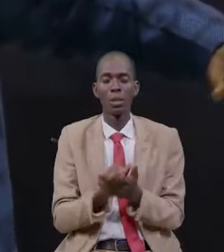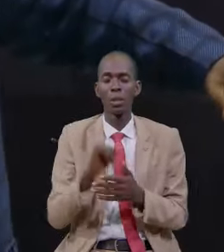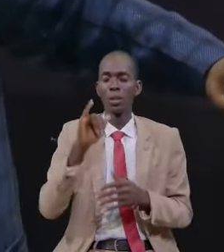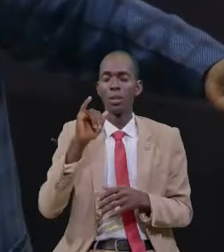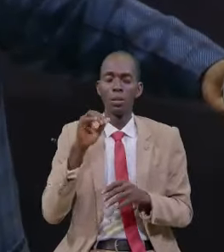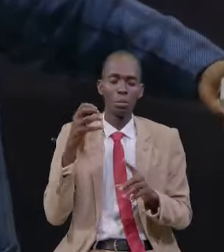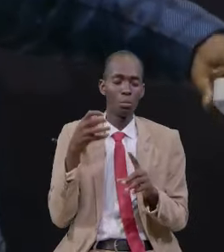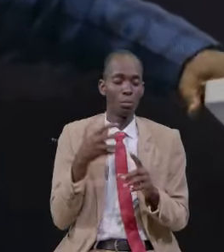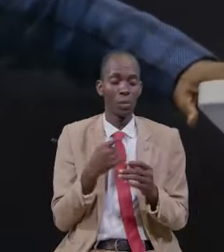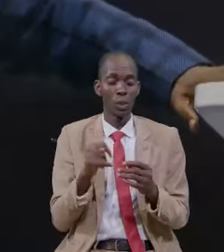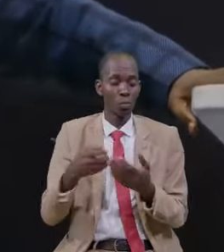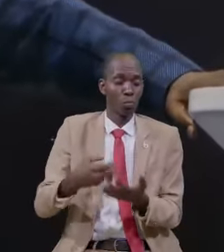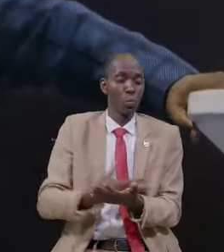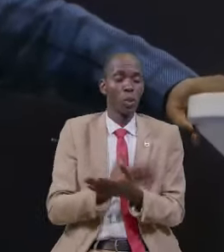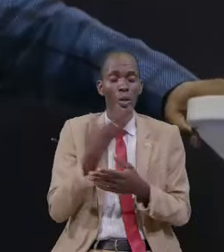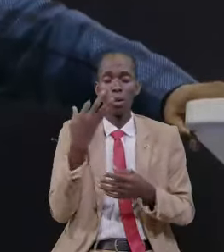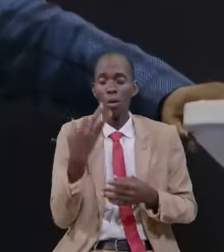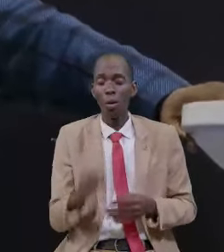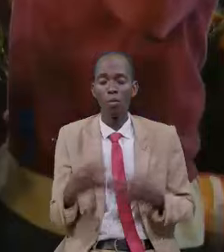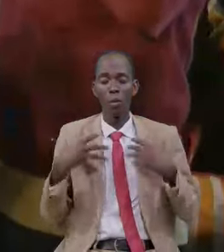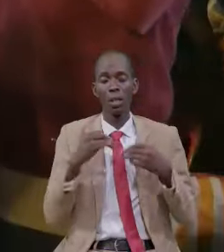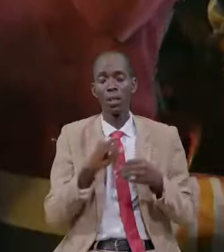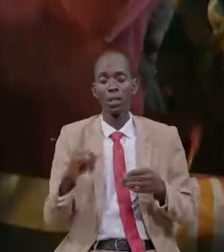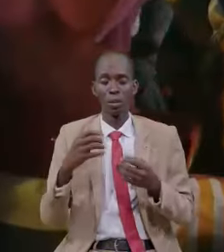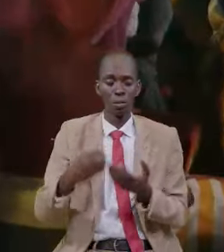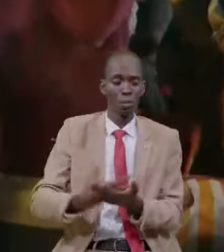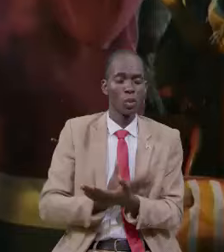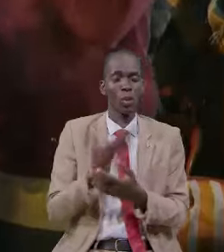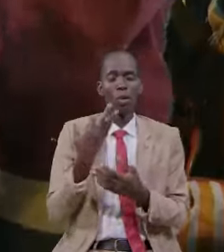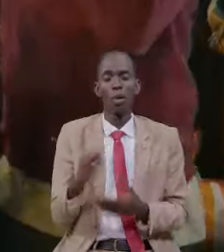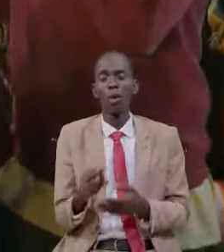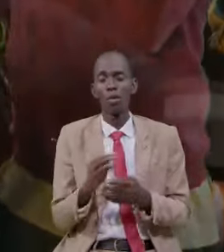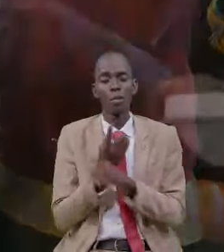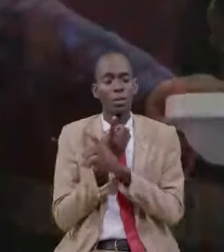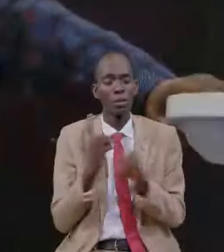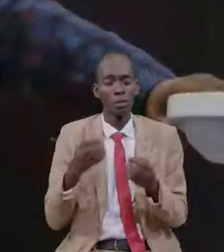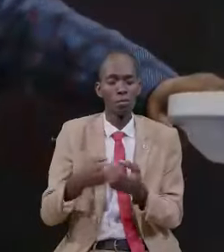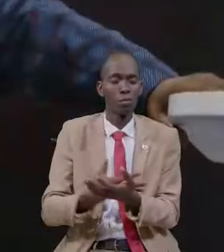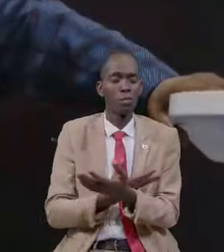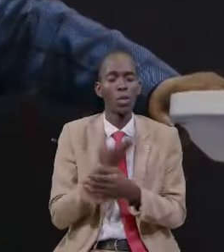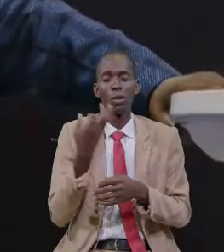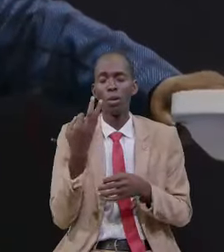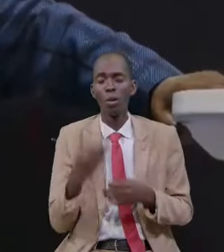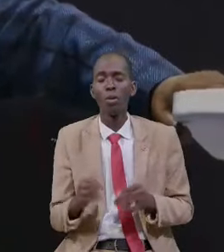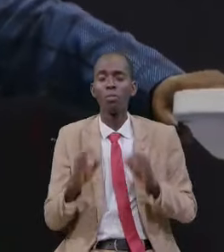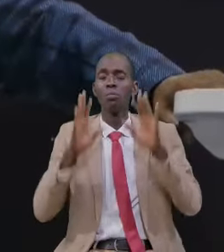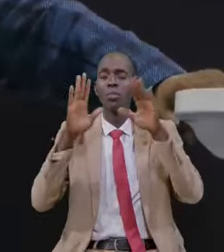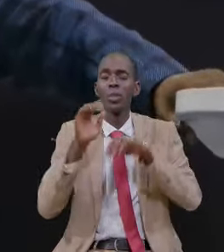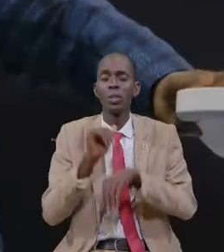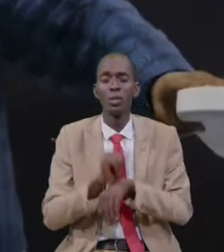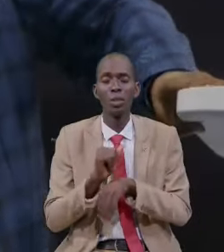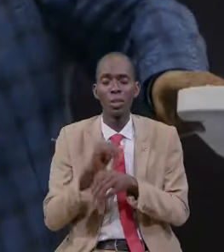healing, impartation of deliverance, impartation of miracle in